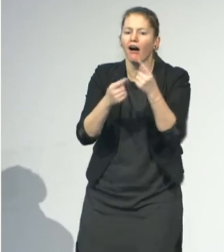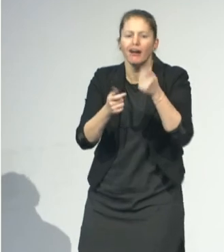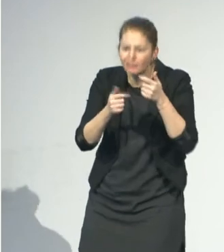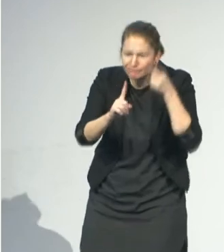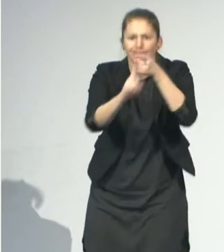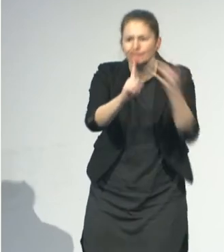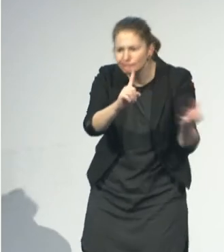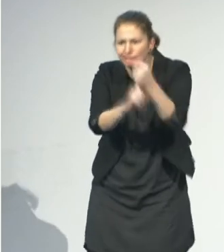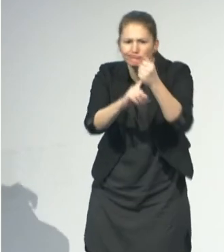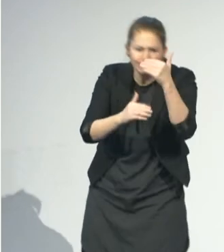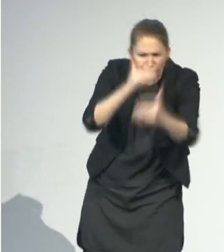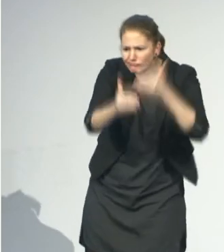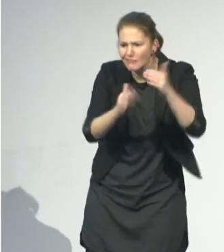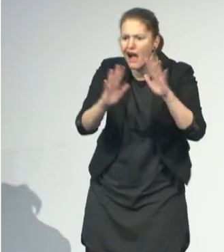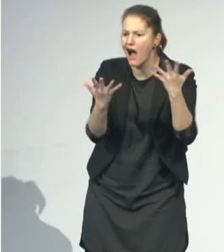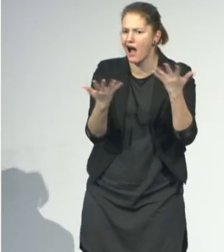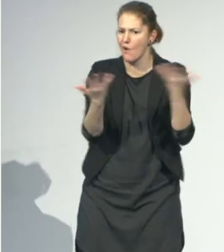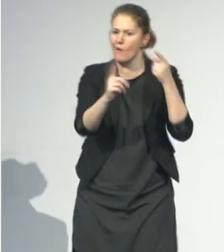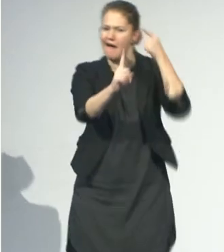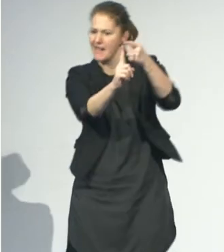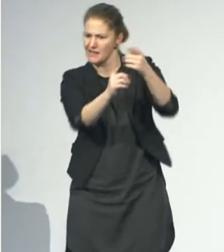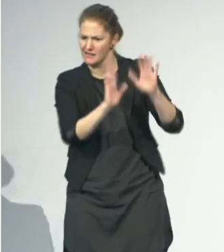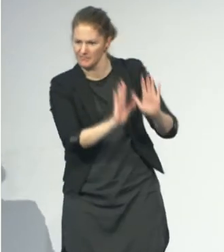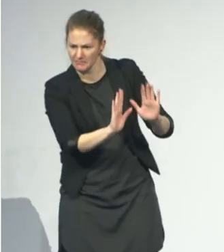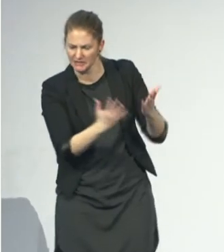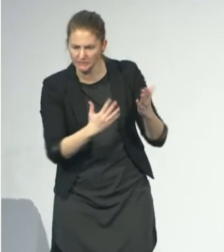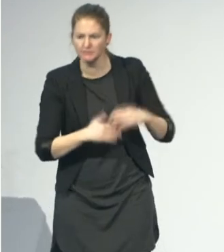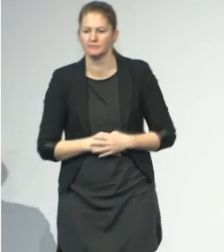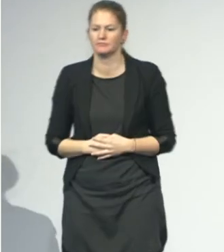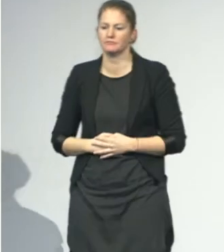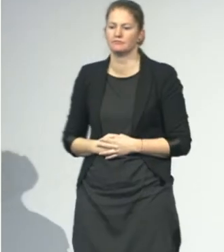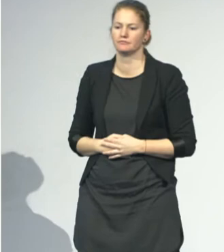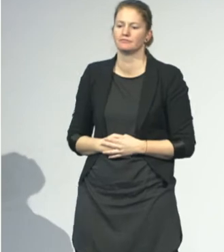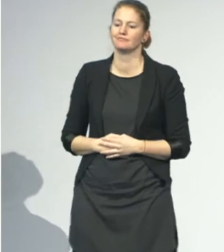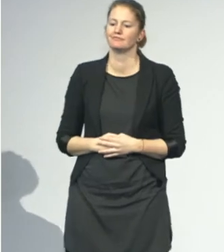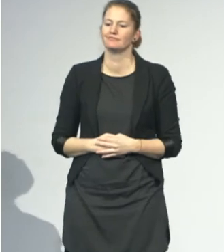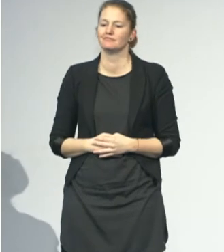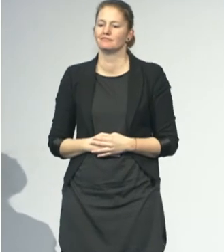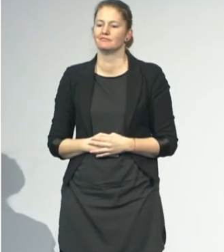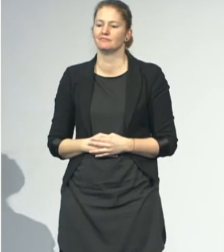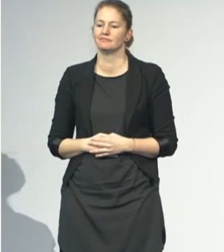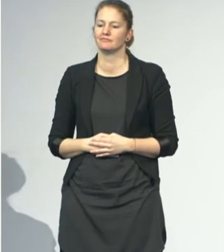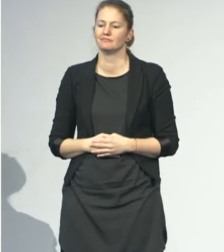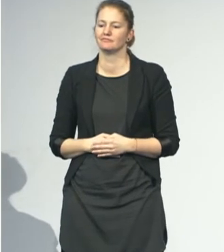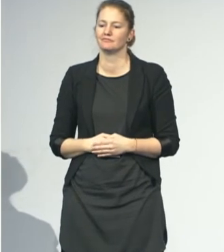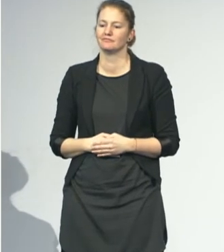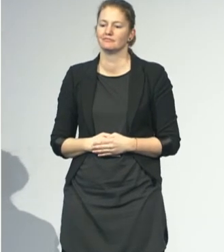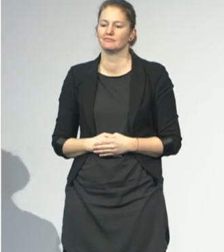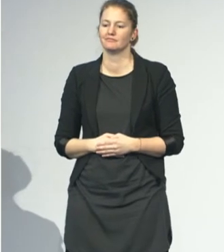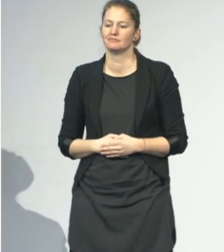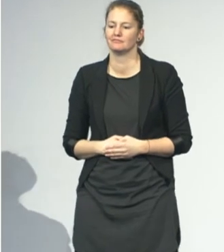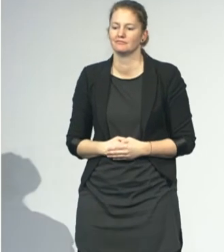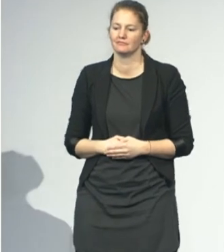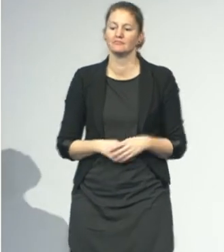cause, and further our cause, since it's one single cause. Linda. Thank you. Ooh, there we